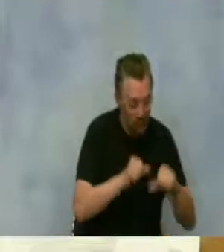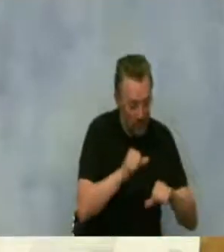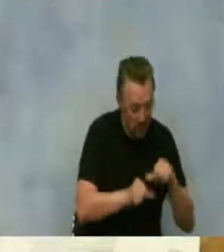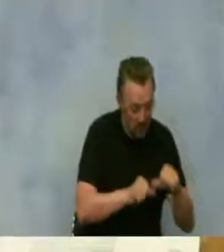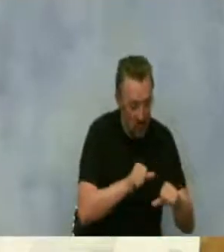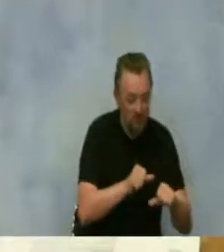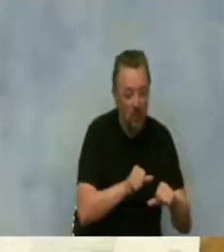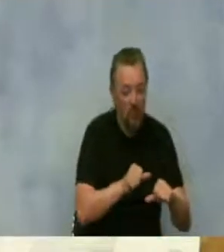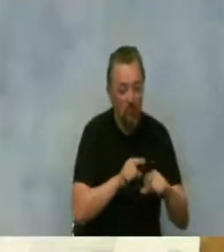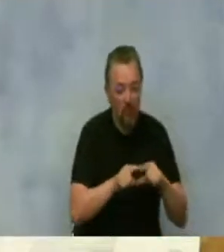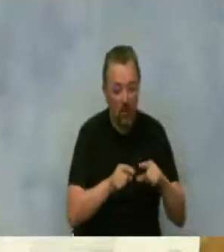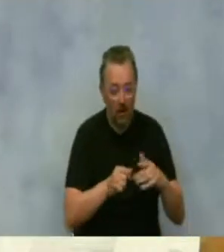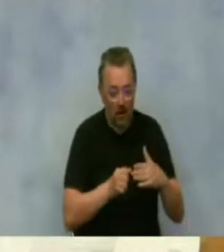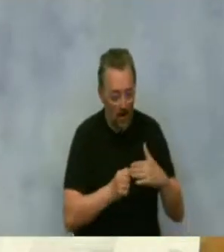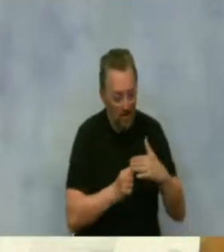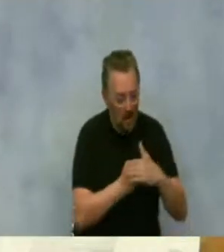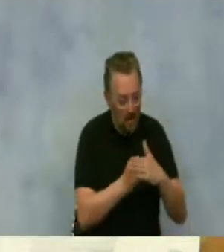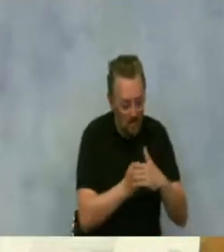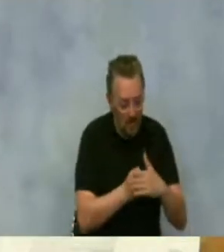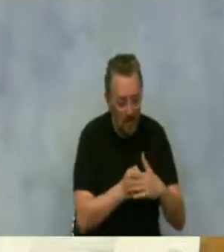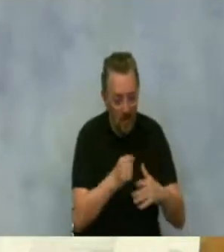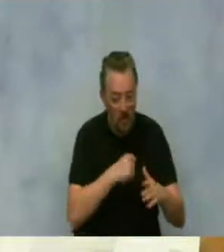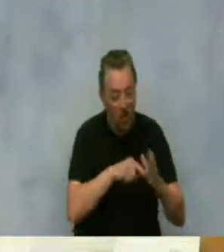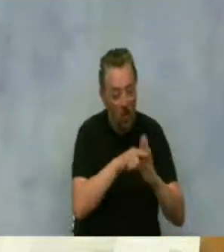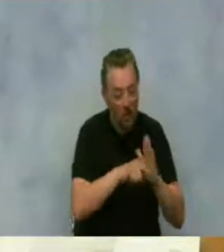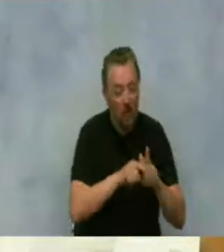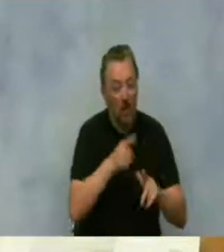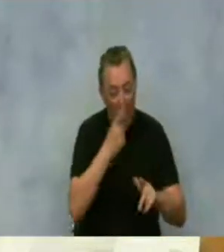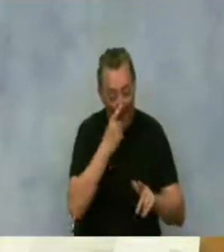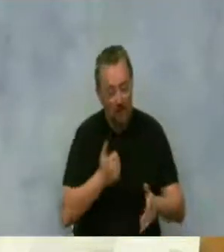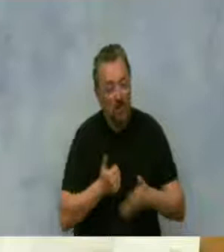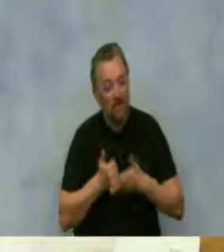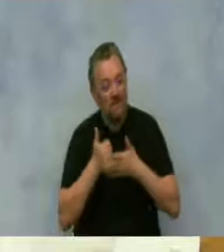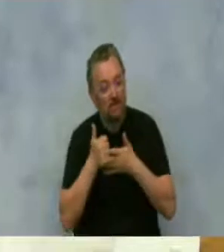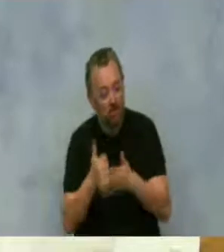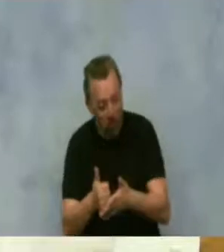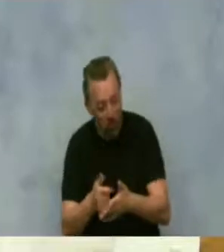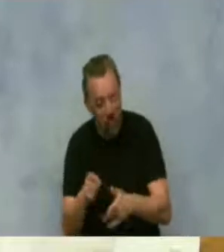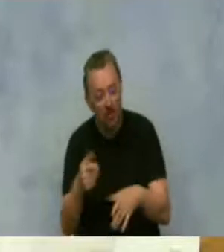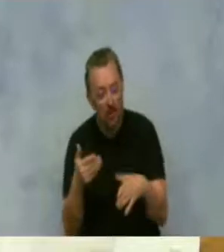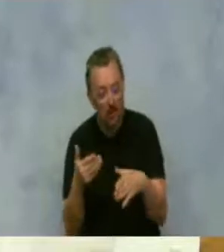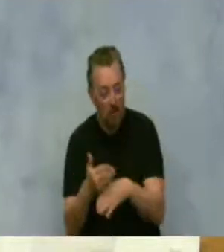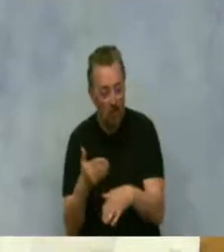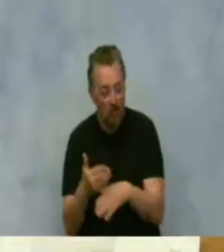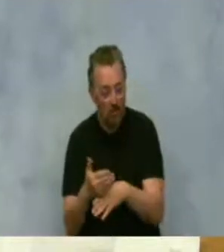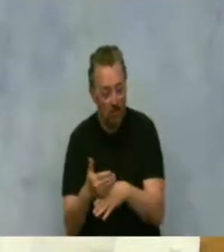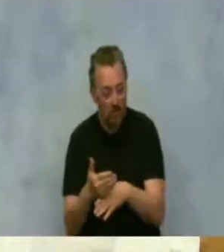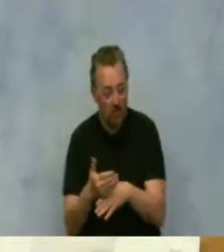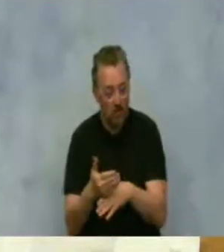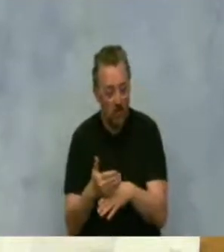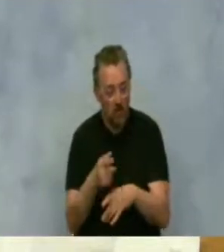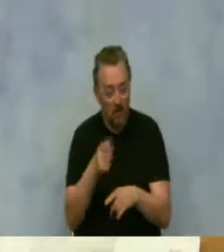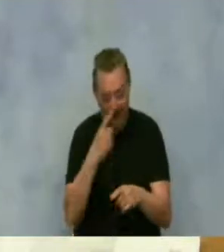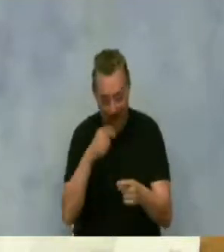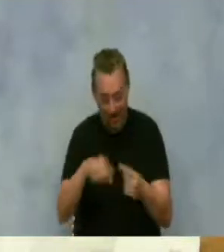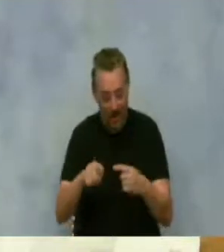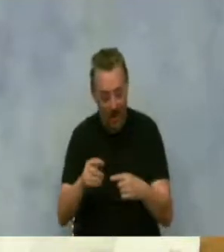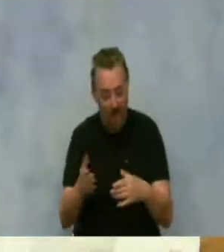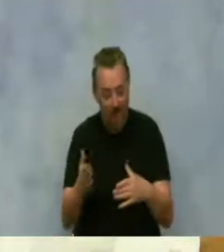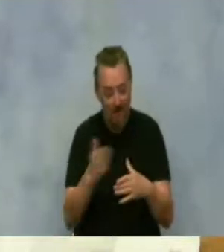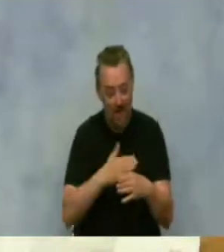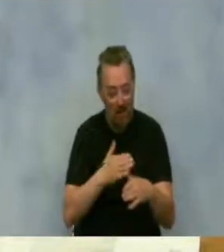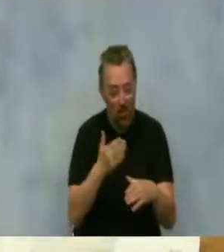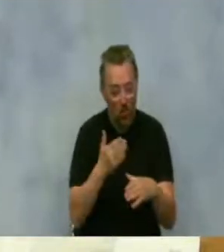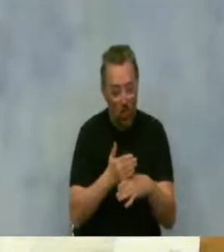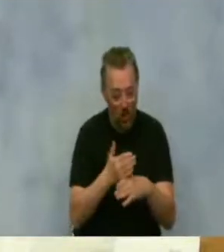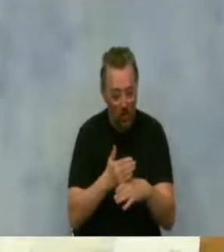maximising attendance policy to make sure that we're supporting employees appropriately to allow them to return to work or provide the appropriate support